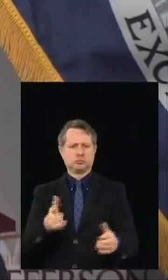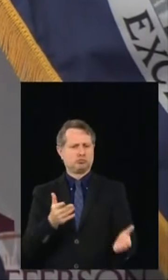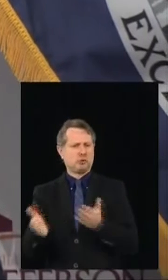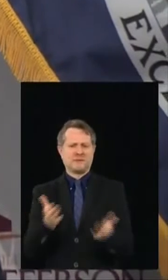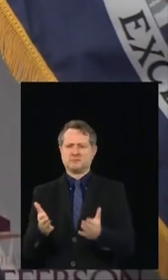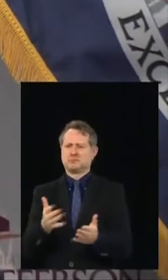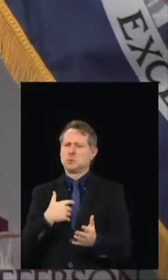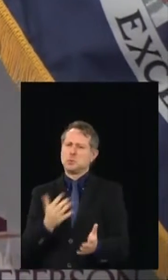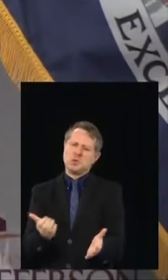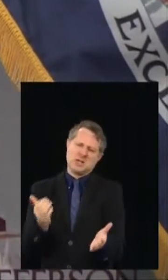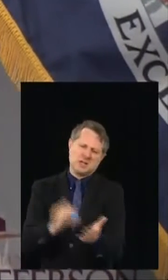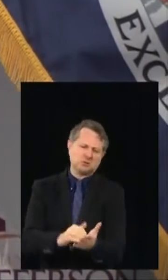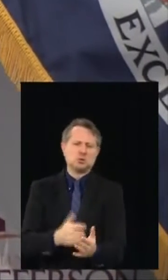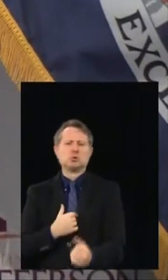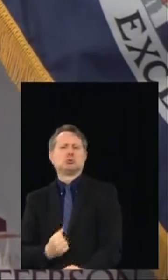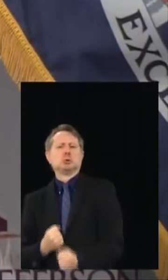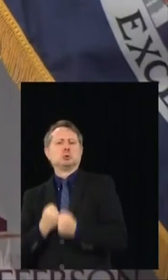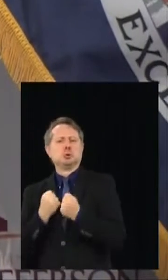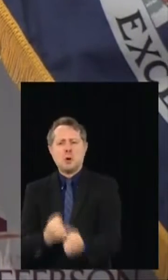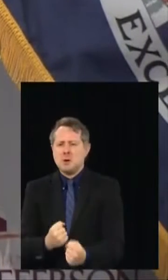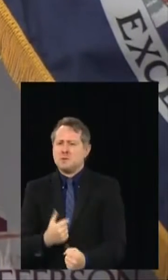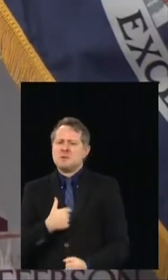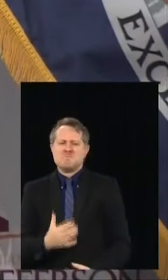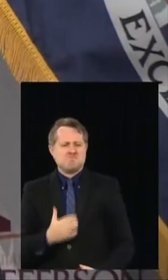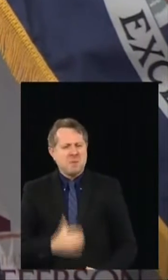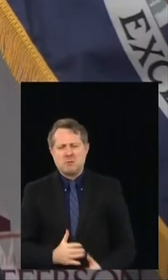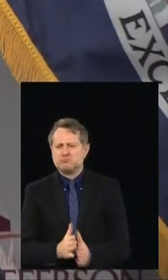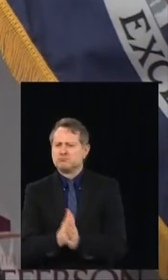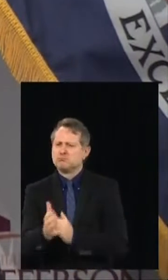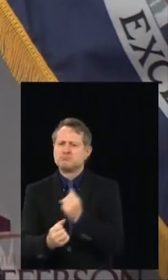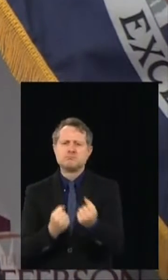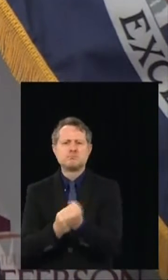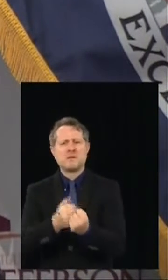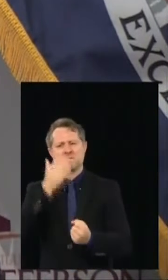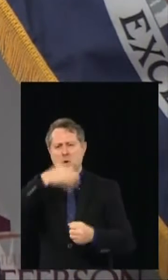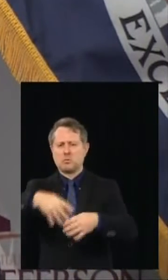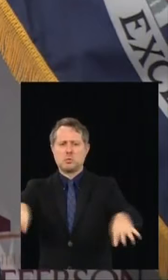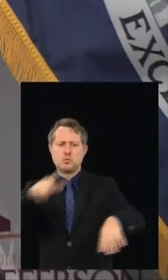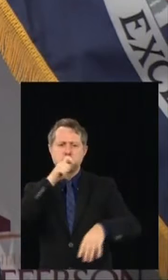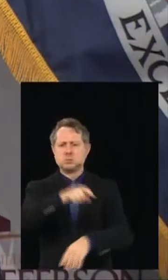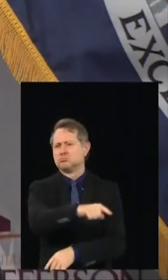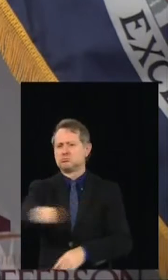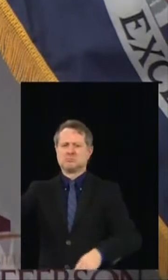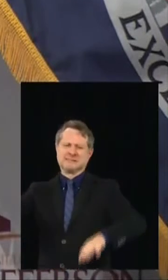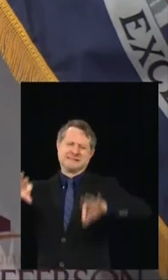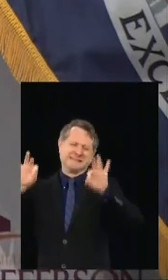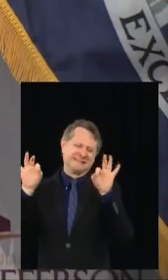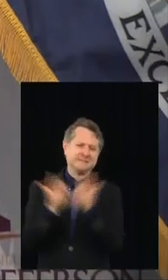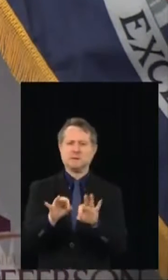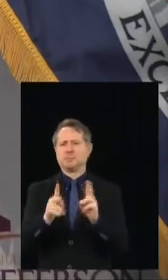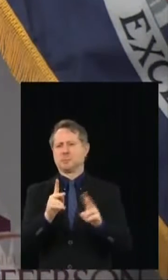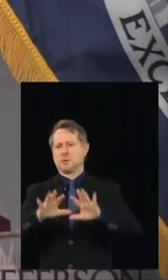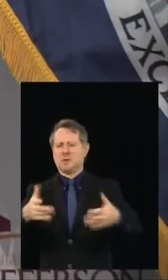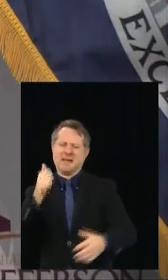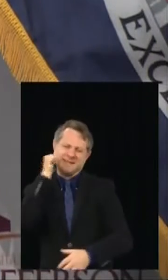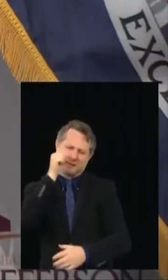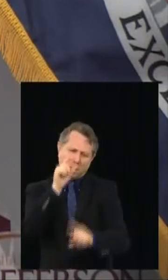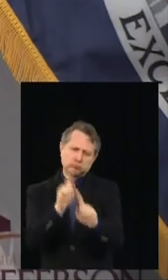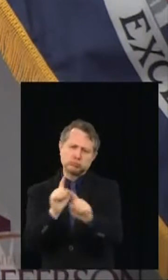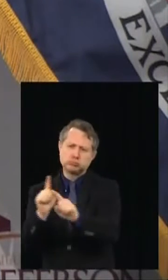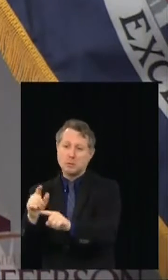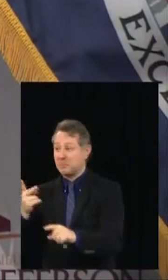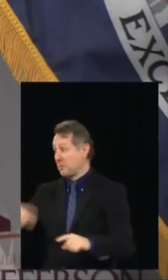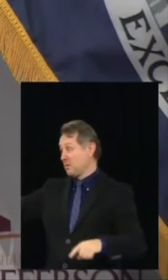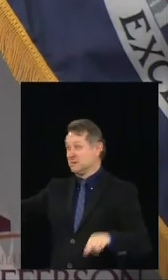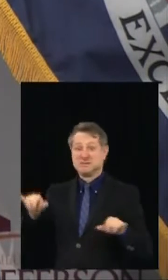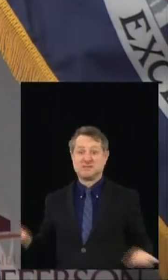very passionately about the frontline workers, the essential workers who have been showing up every day. Nobody wanted to stay home, but you know what's worse